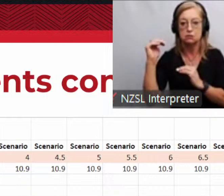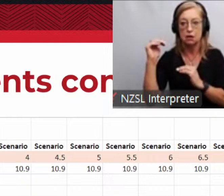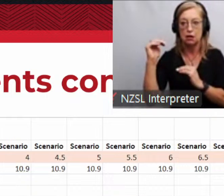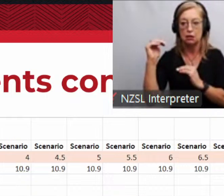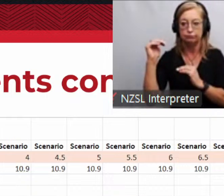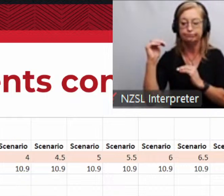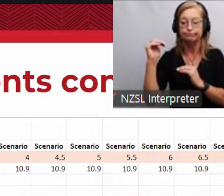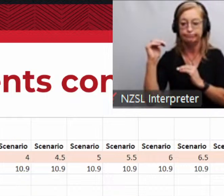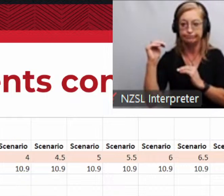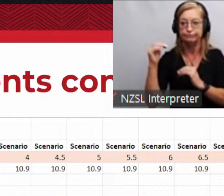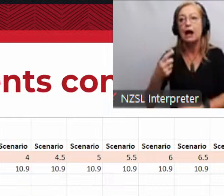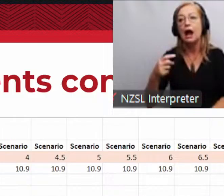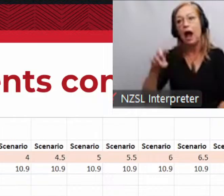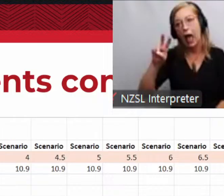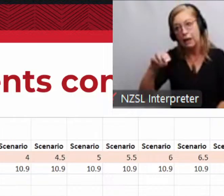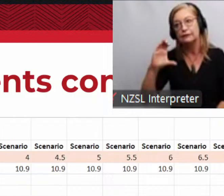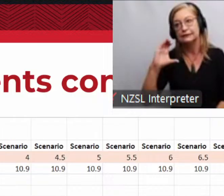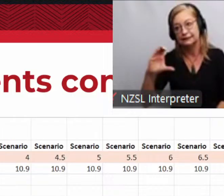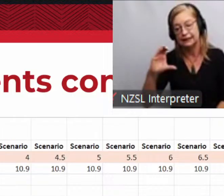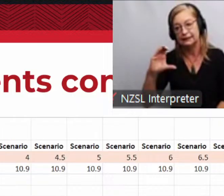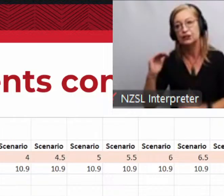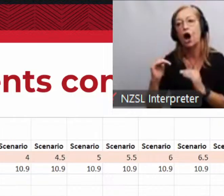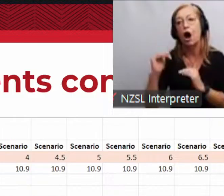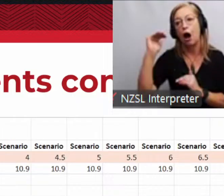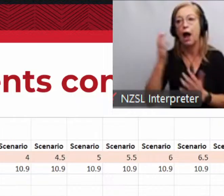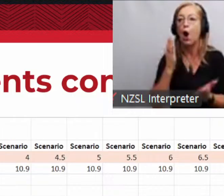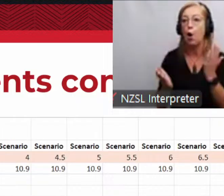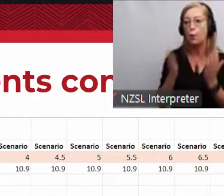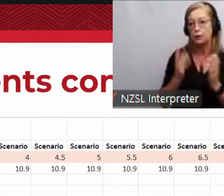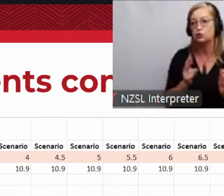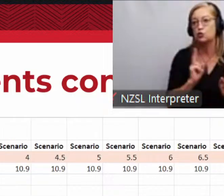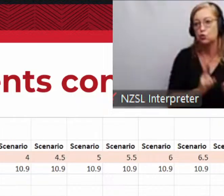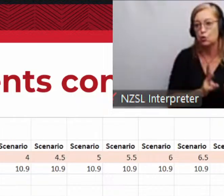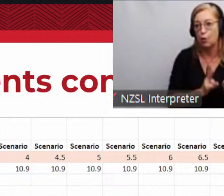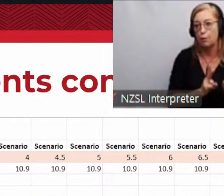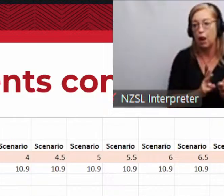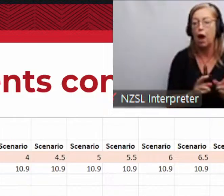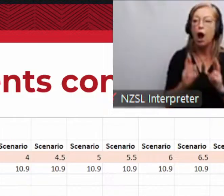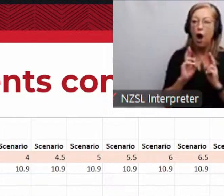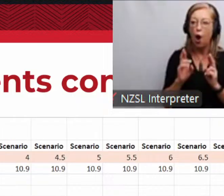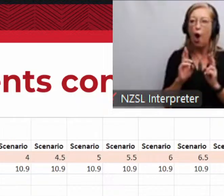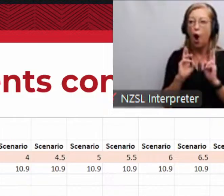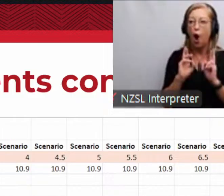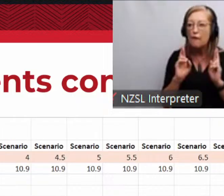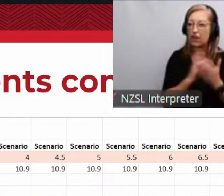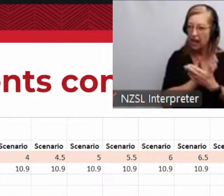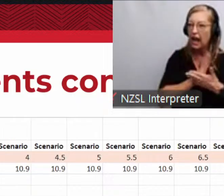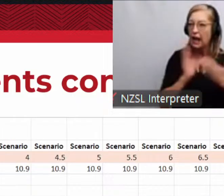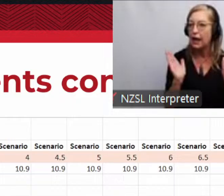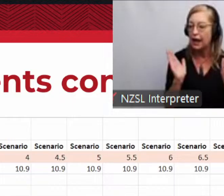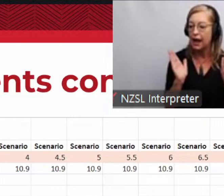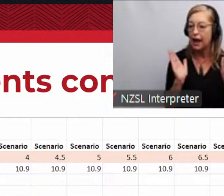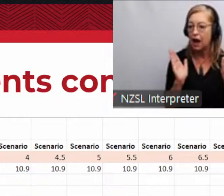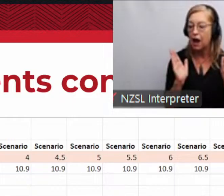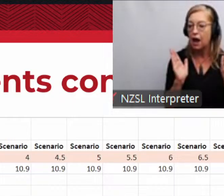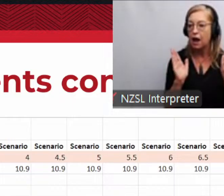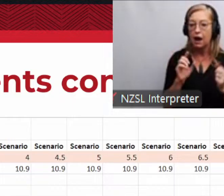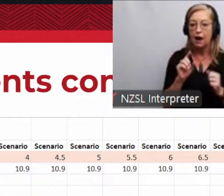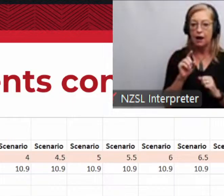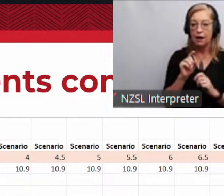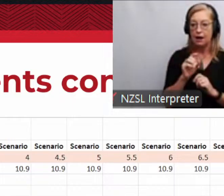that it's 11 cents higher than it normally is. So hopefully that makes sense. This isn't intended to